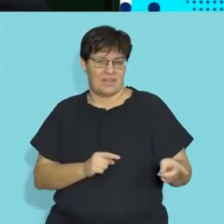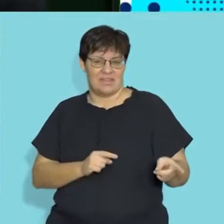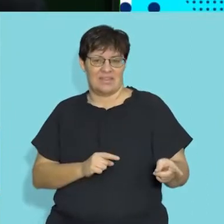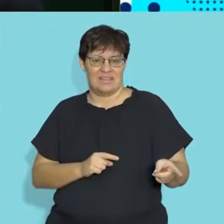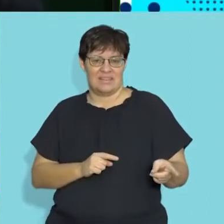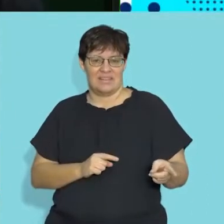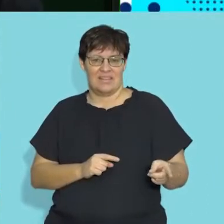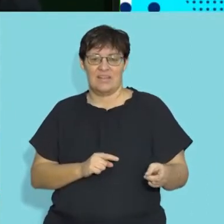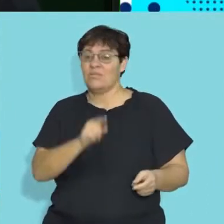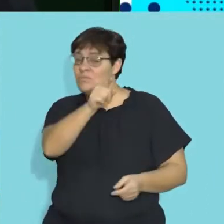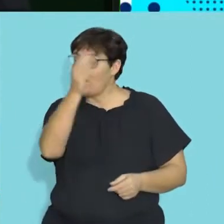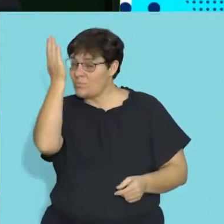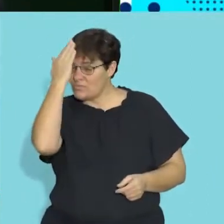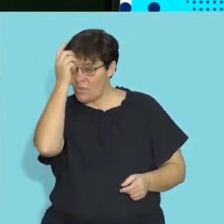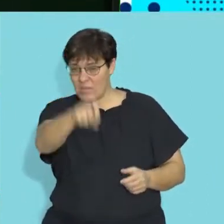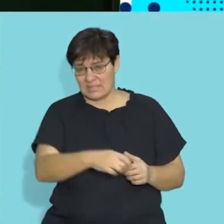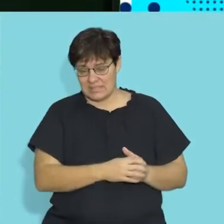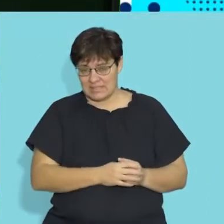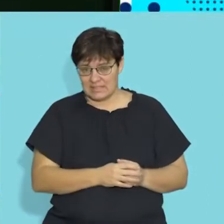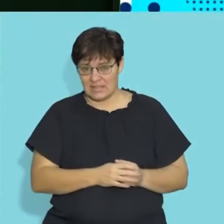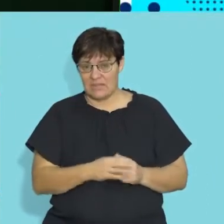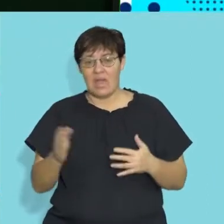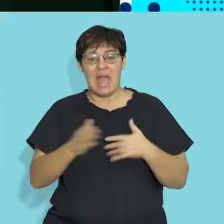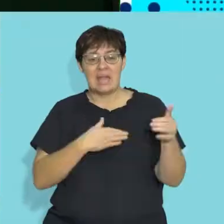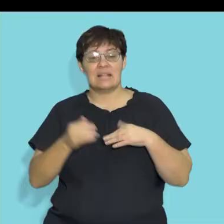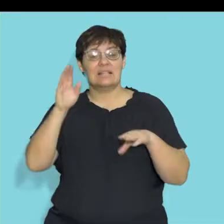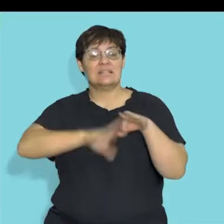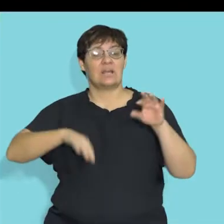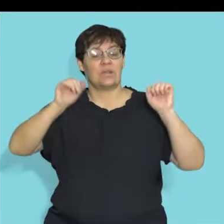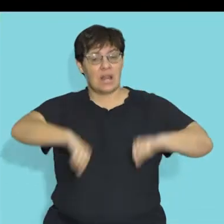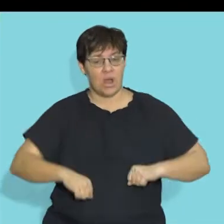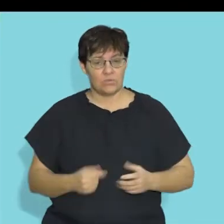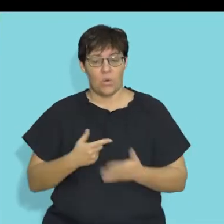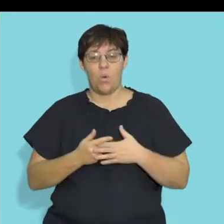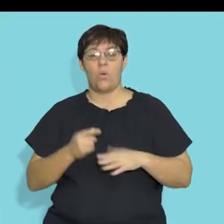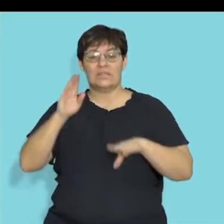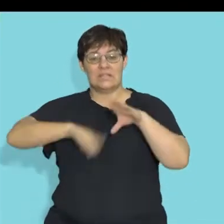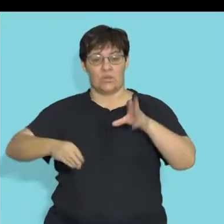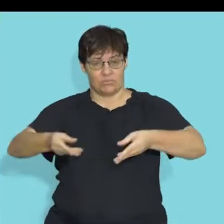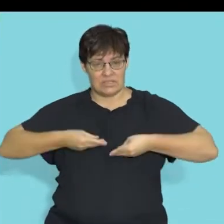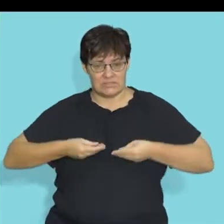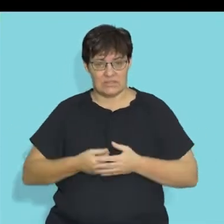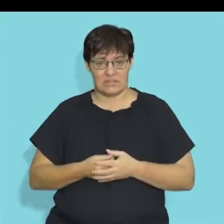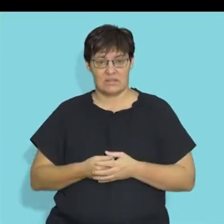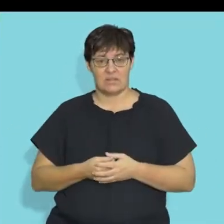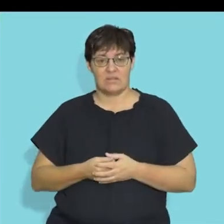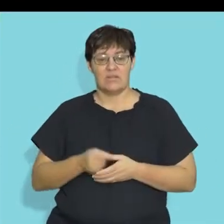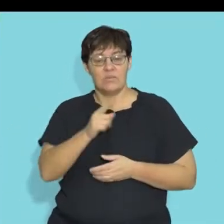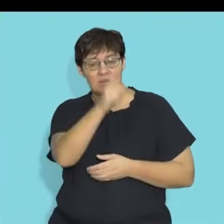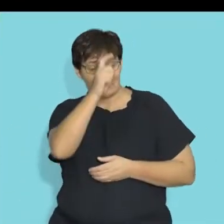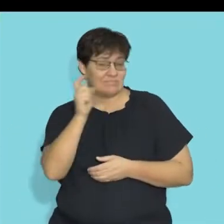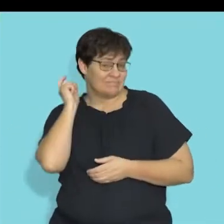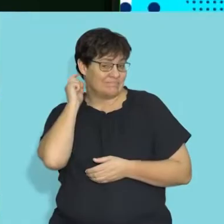is important, accounting boffins out there, that when you're dealing with discount allowed and discount received, take into